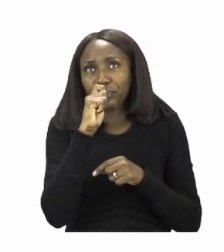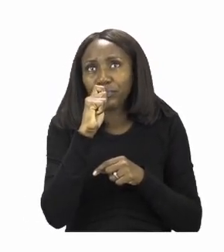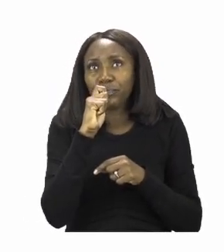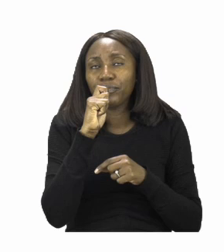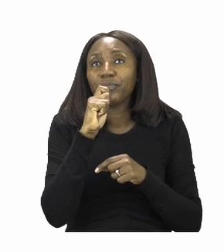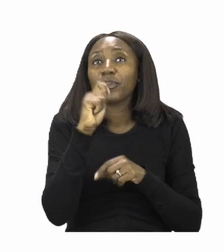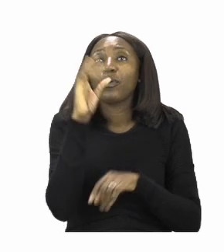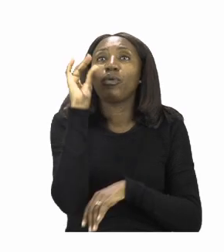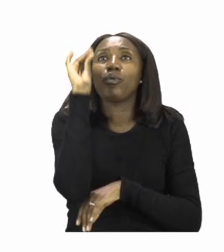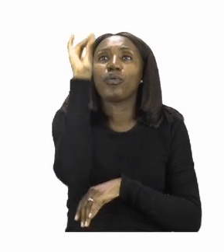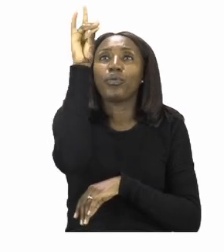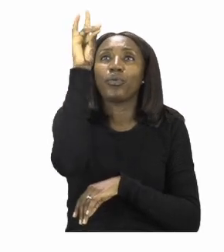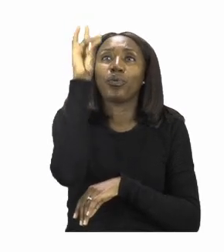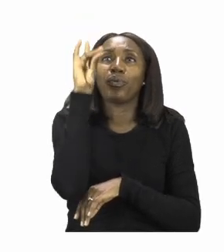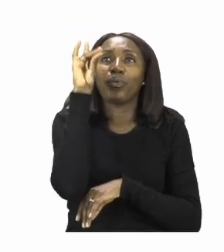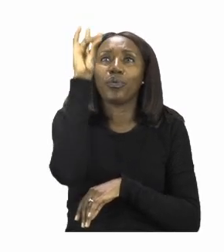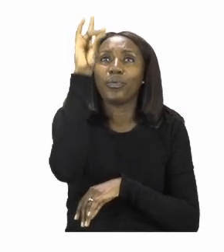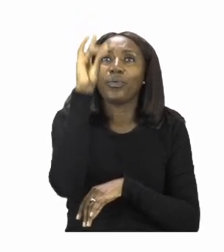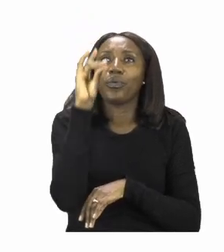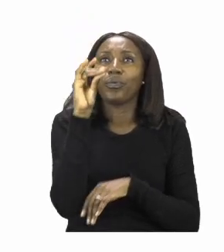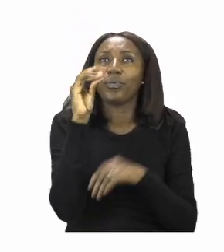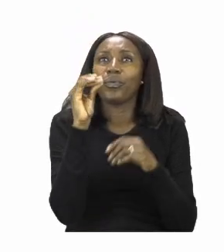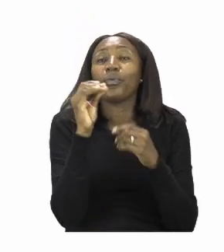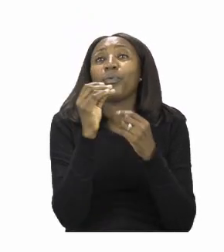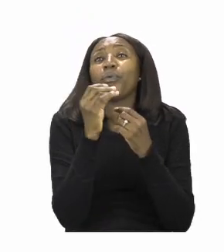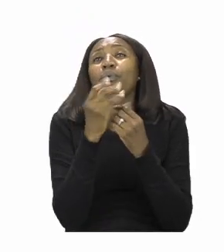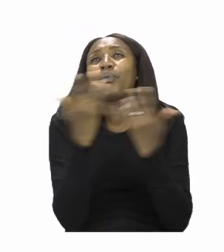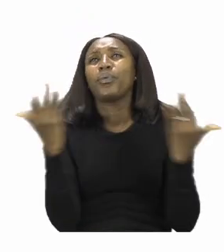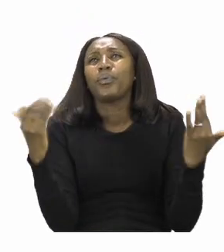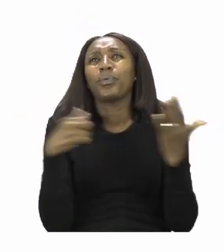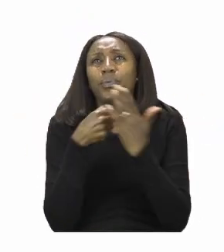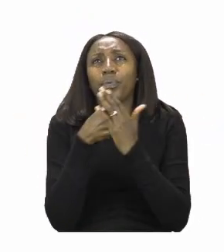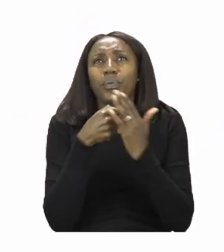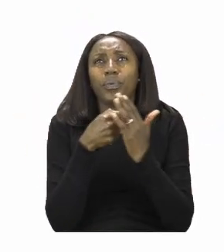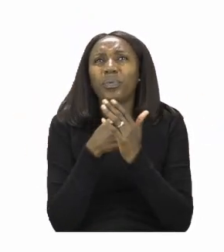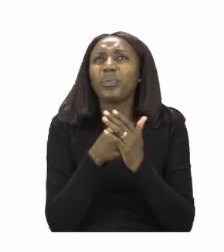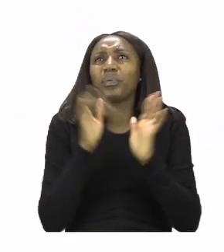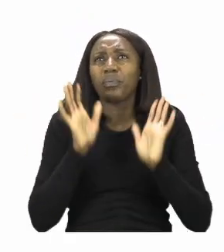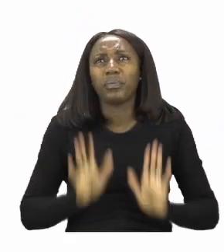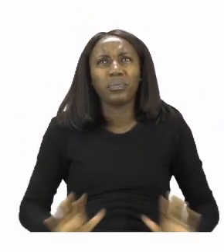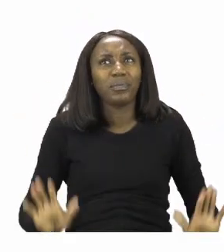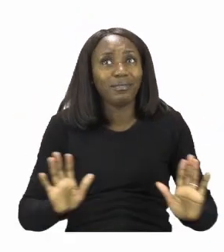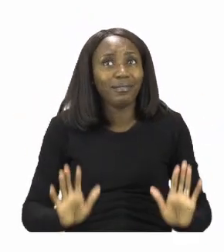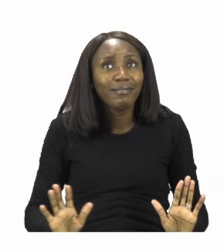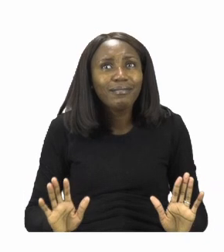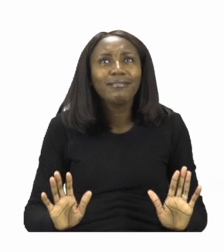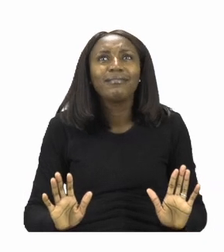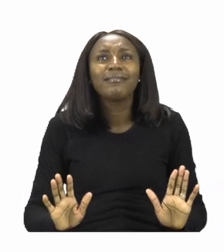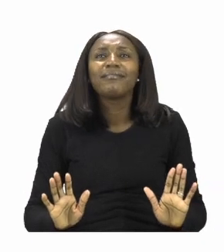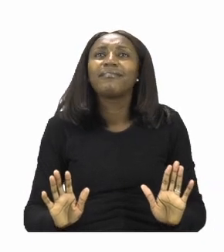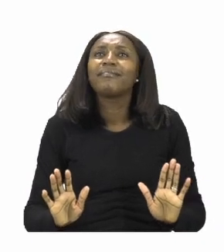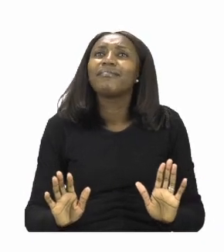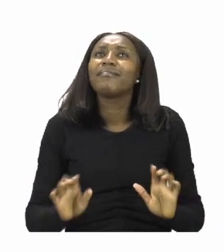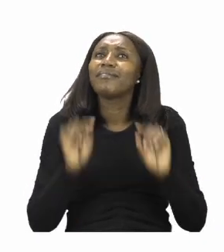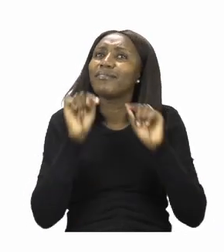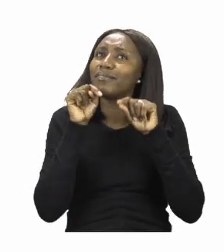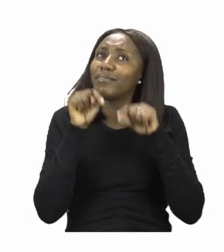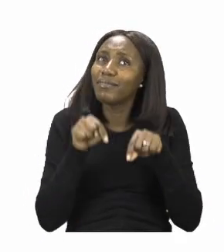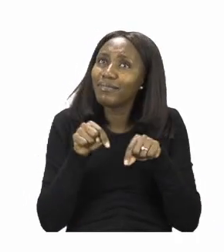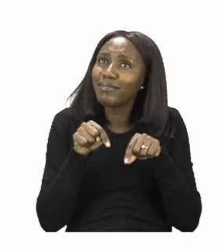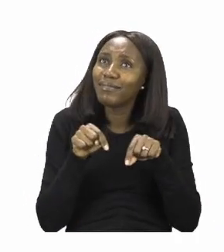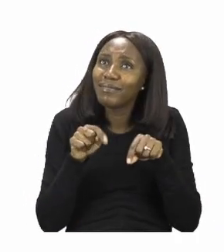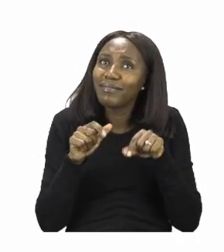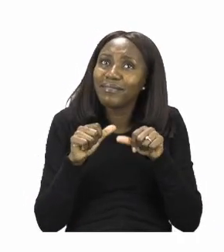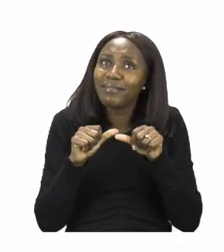giraffe, grass, and a girl. Then you're going to move on to